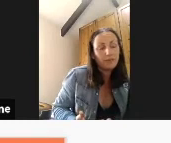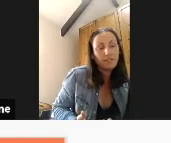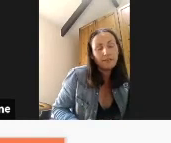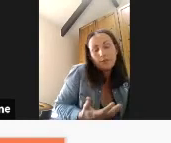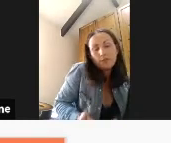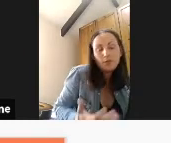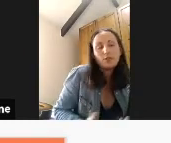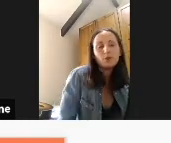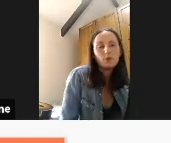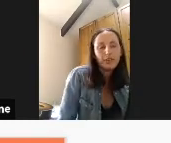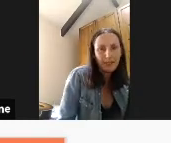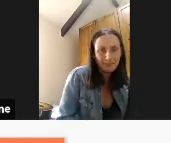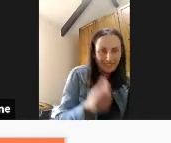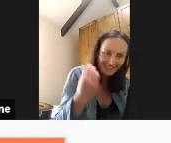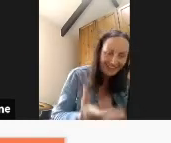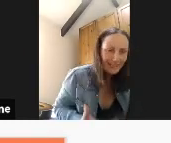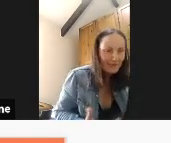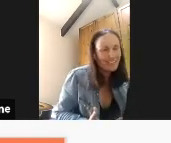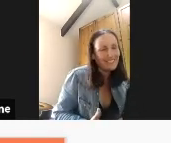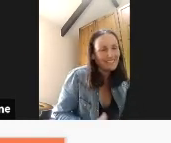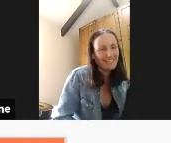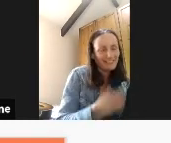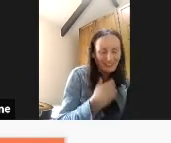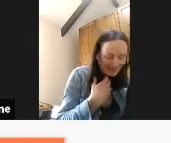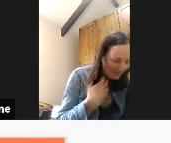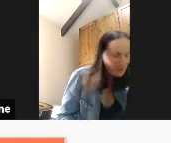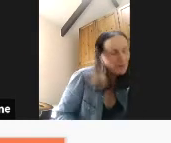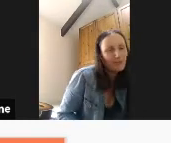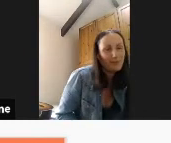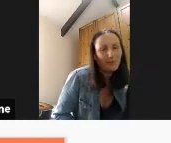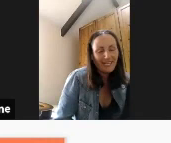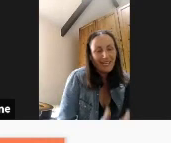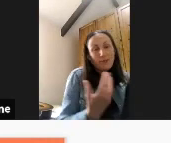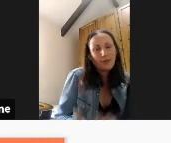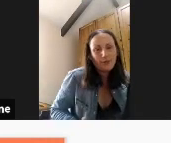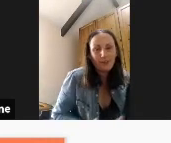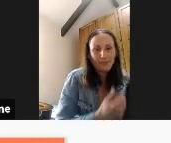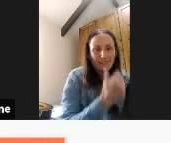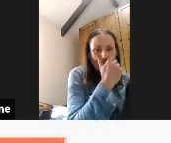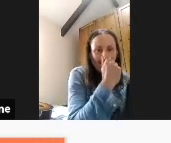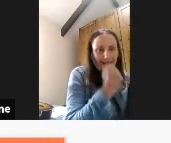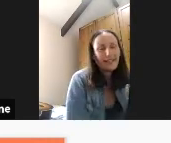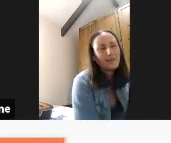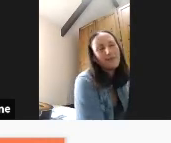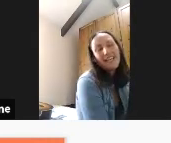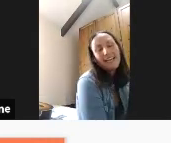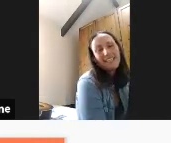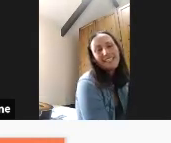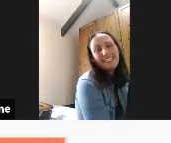food enterprises, because the most important work happens at the community scale, you know, with the people, with the farmers.